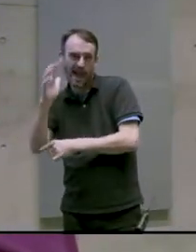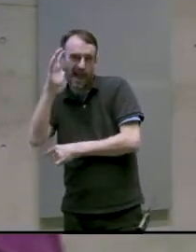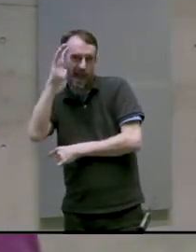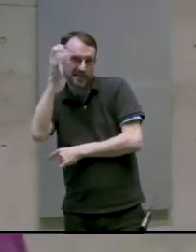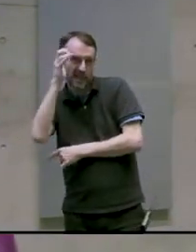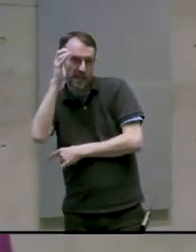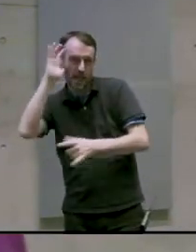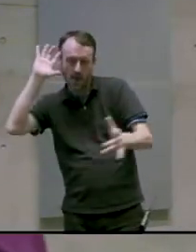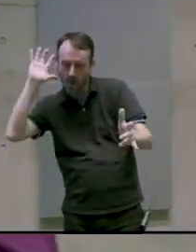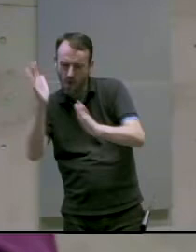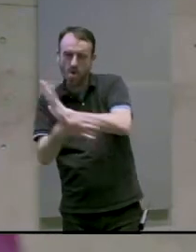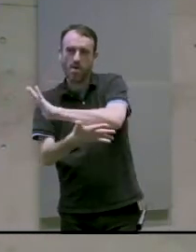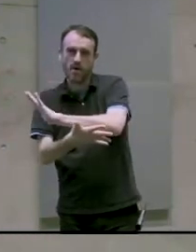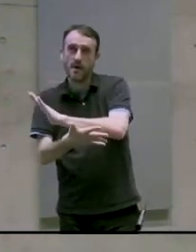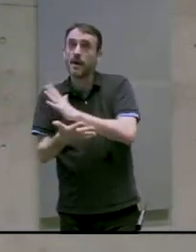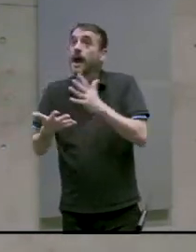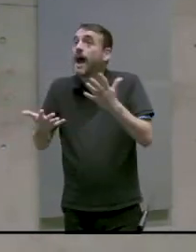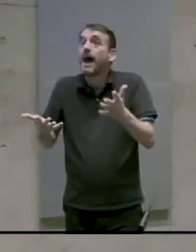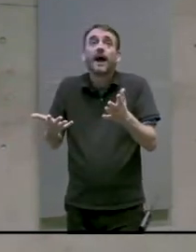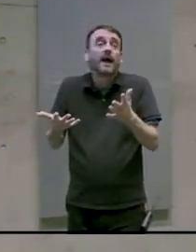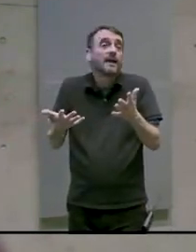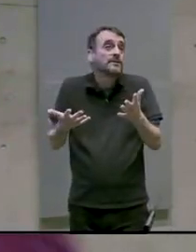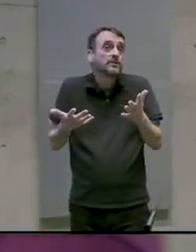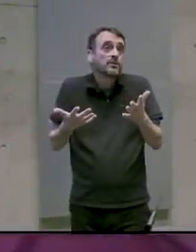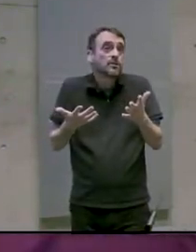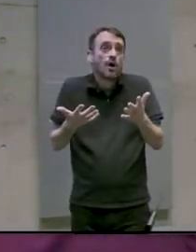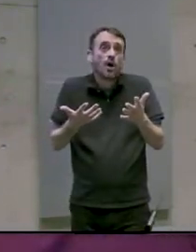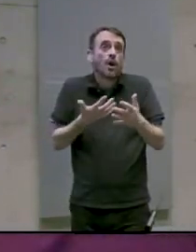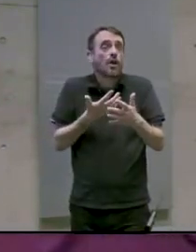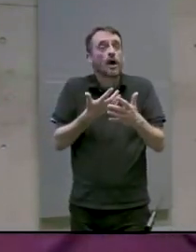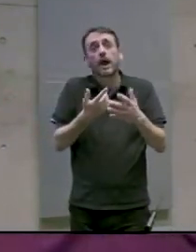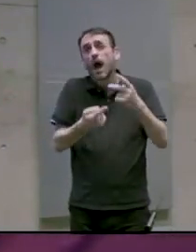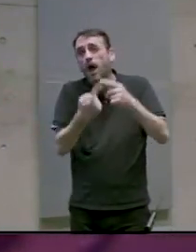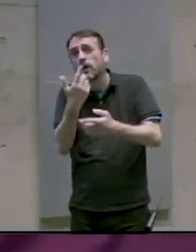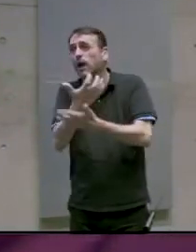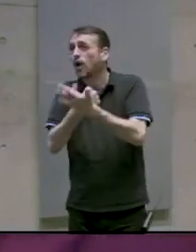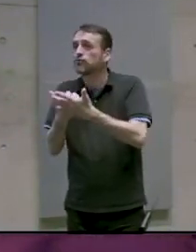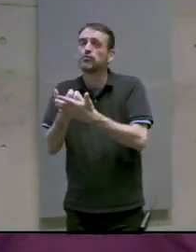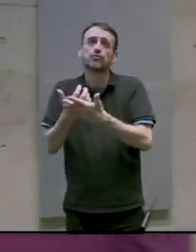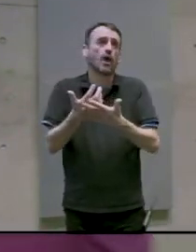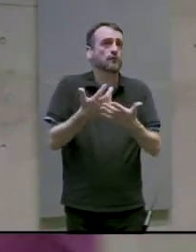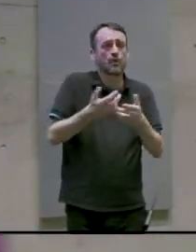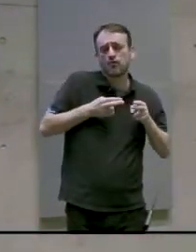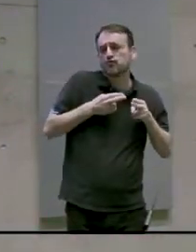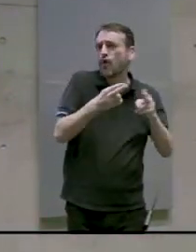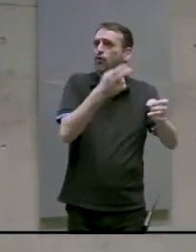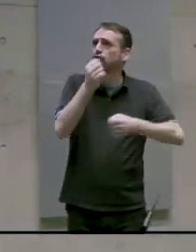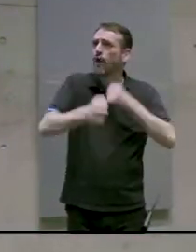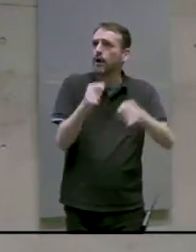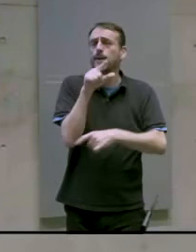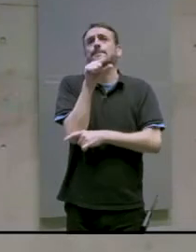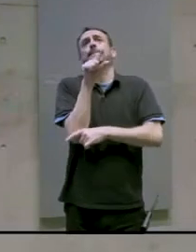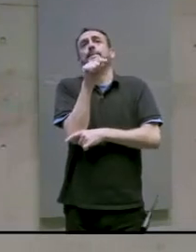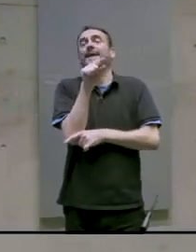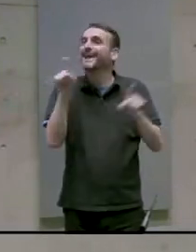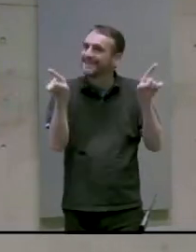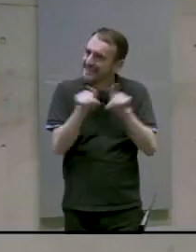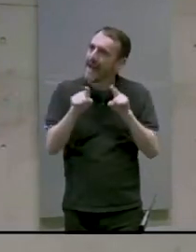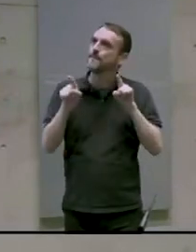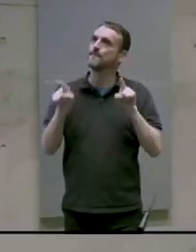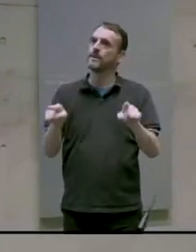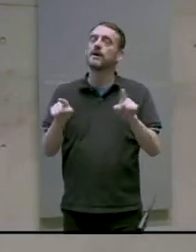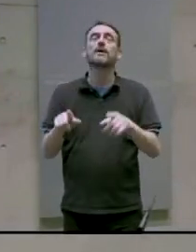always mess up. It is exactly the same formula for a Roadrunner and stuff. And it's like, yeah, so it is the same sort of thing with